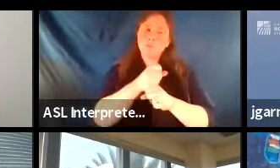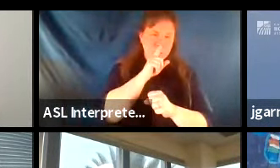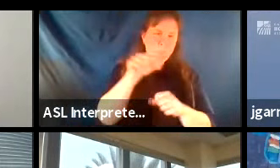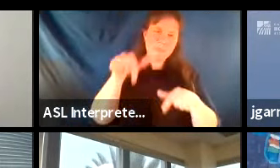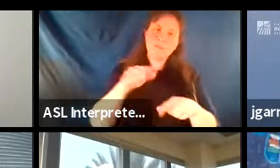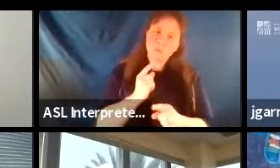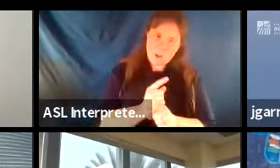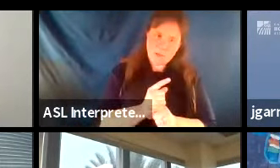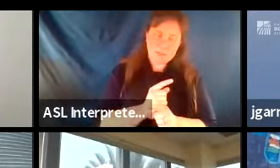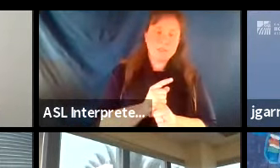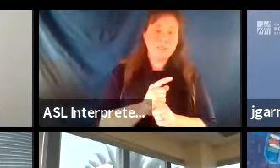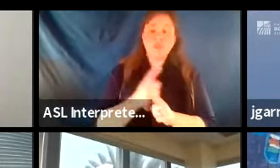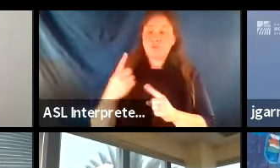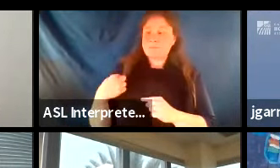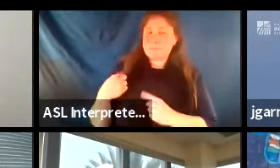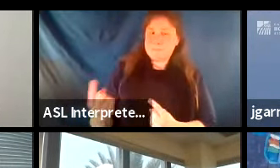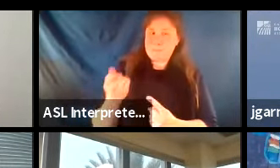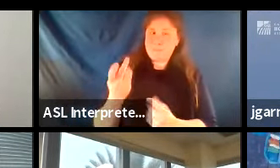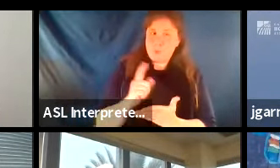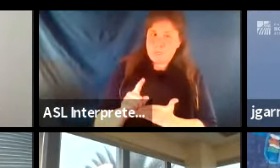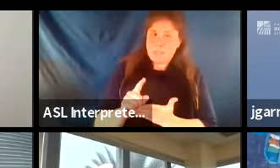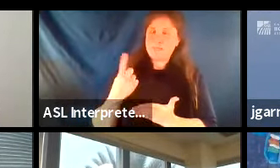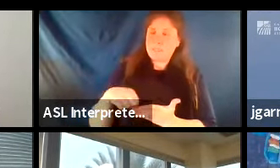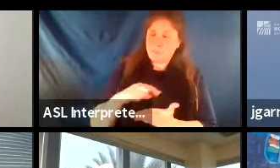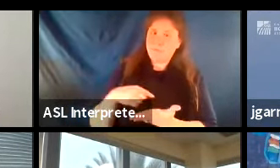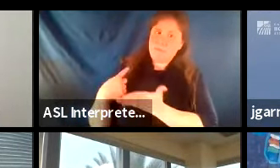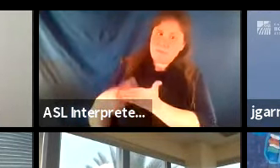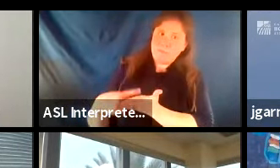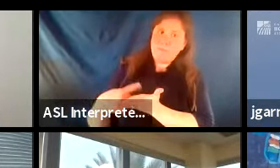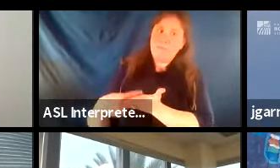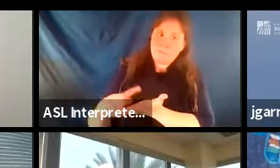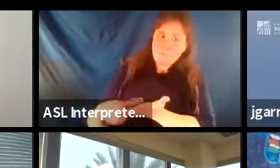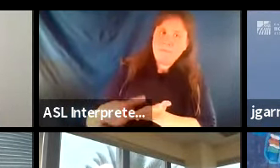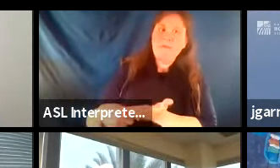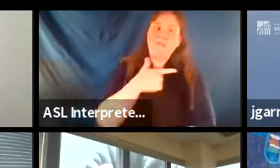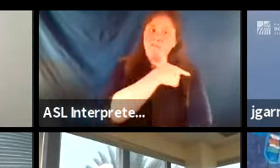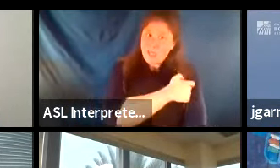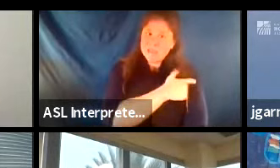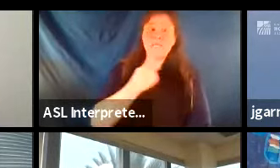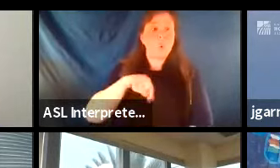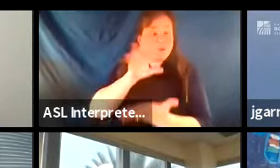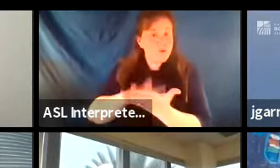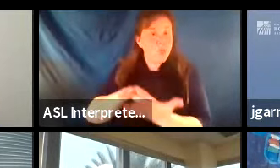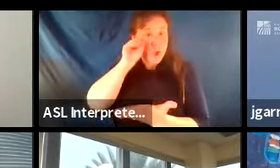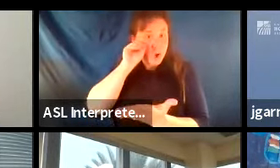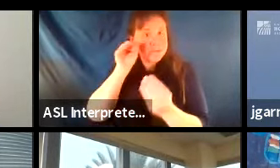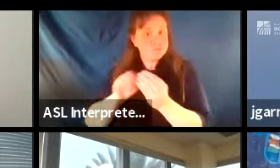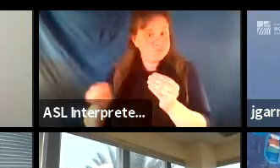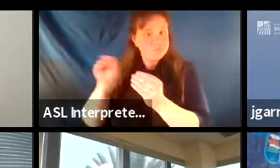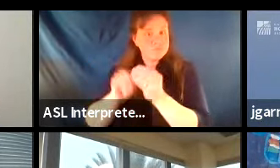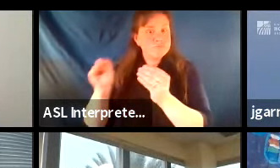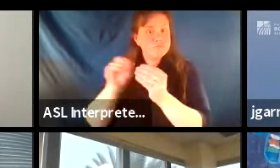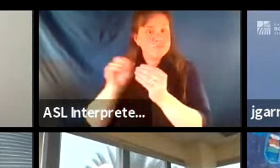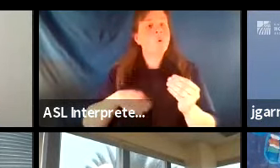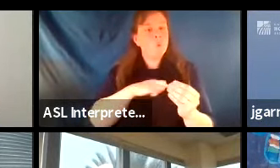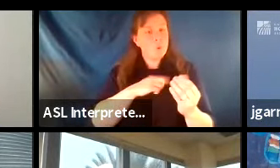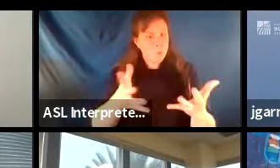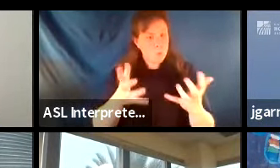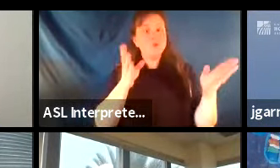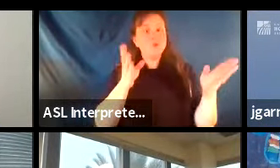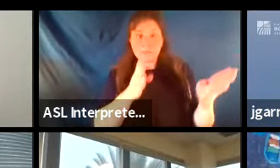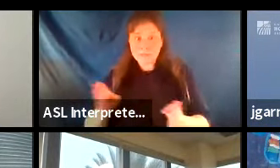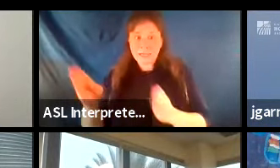been learning over the first few weeks of this vaccination campaign, and as you've been hearing about over the course of this meeting as well, is we want to plan